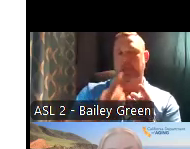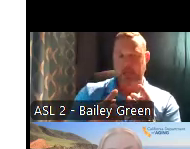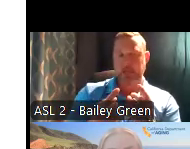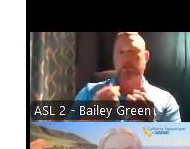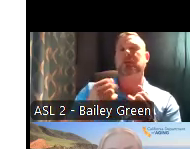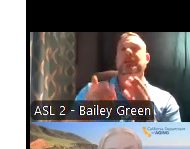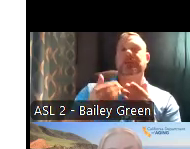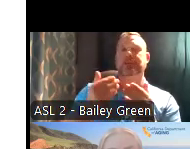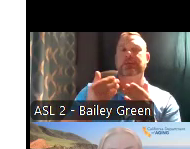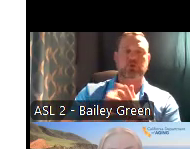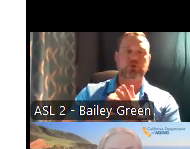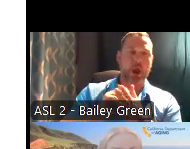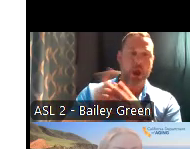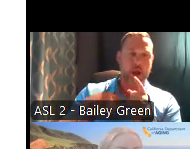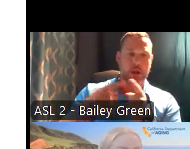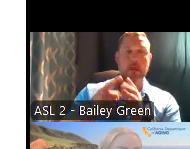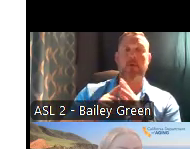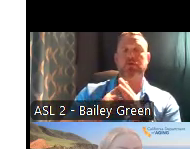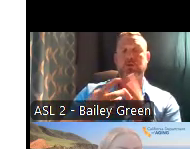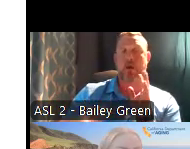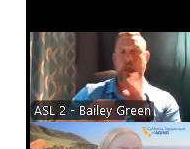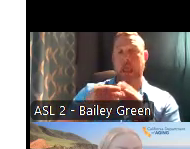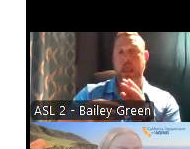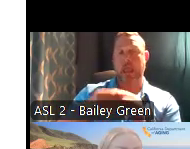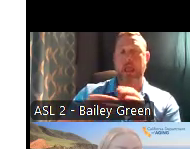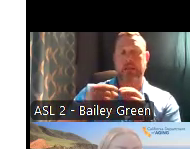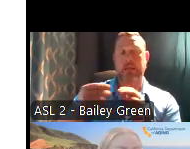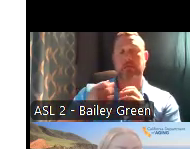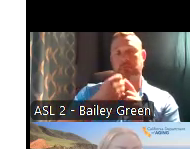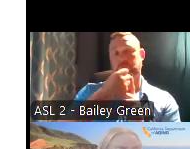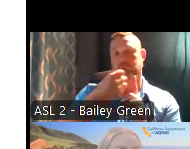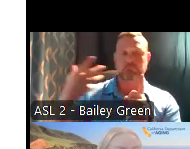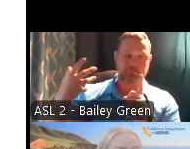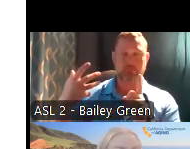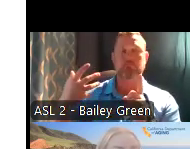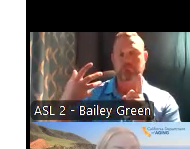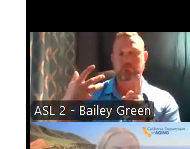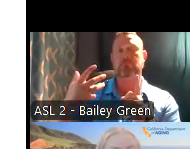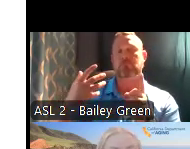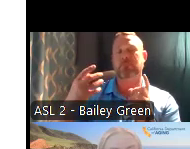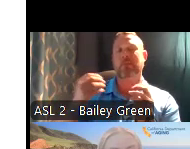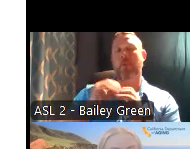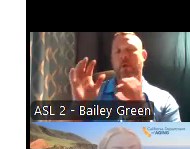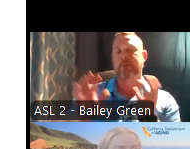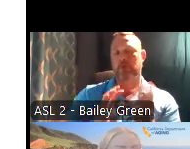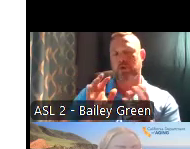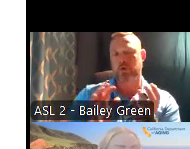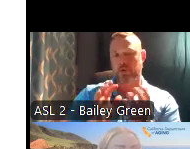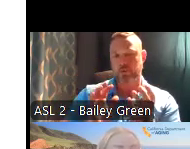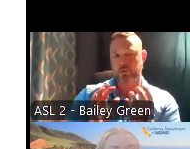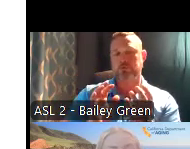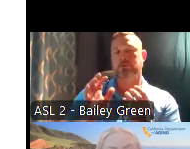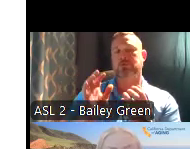so easy to write about. But when you start adding the longer terminology, it gets a little bit more confusing.